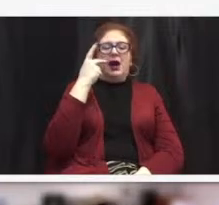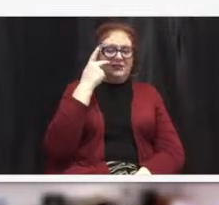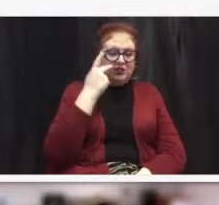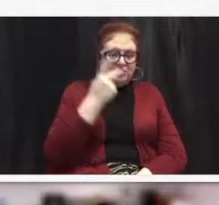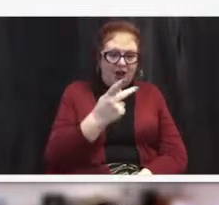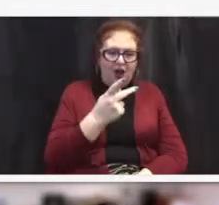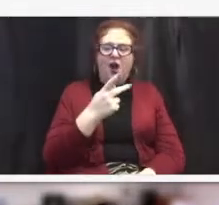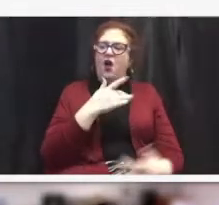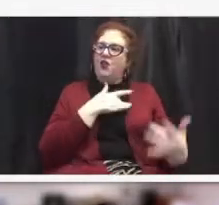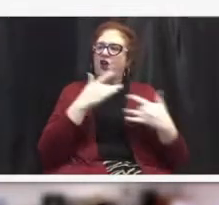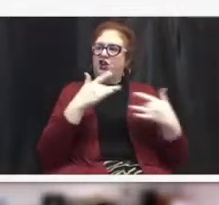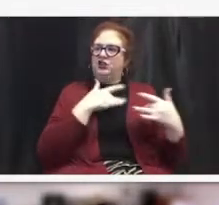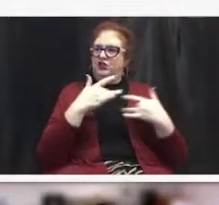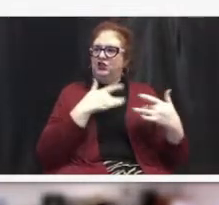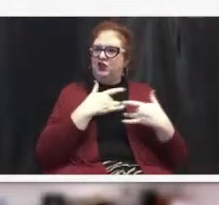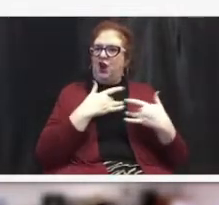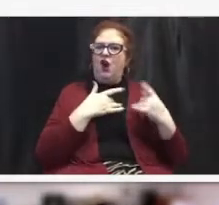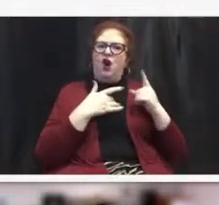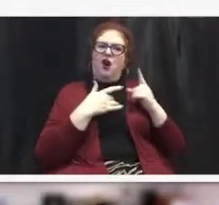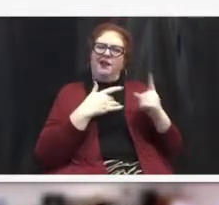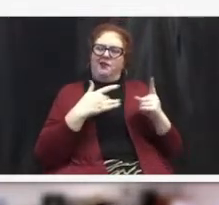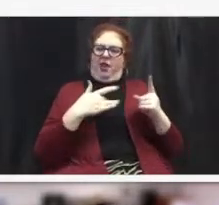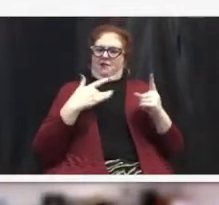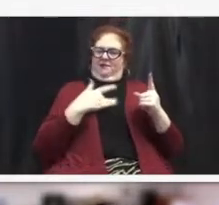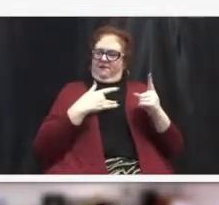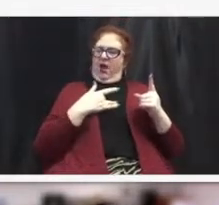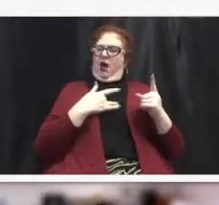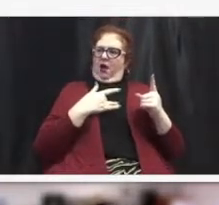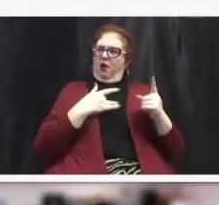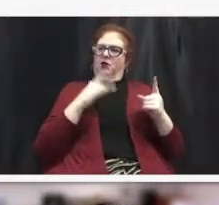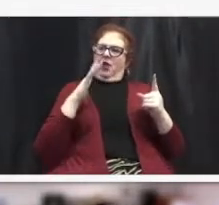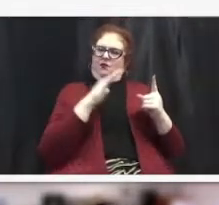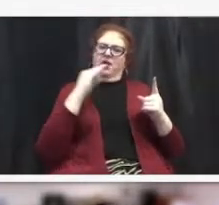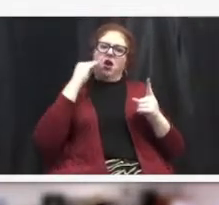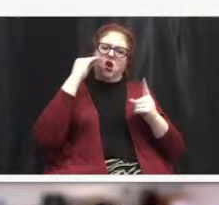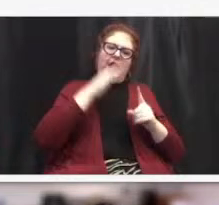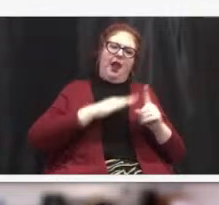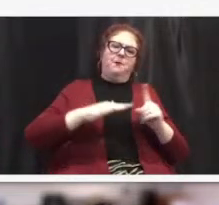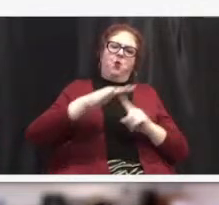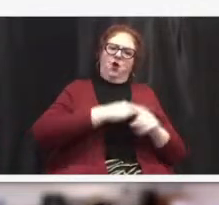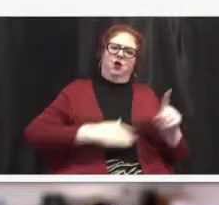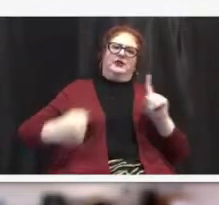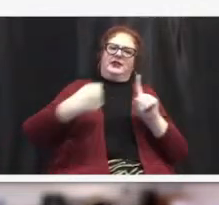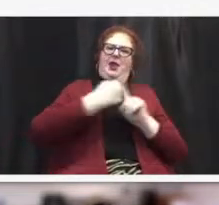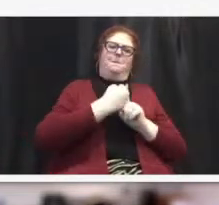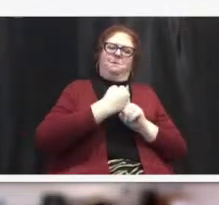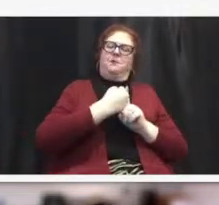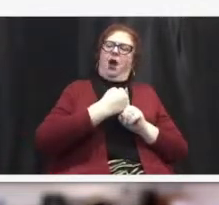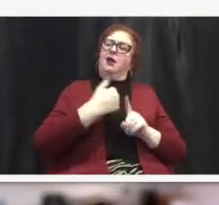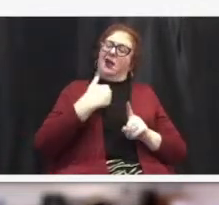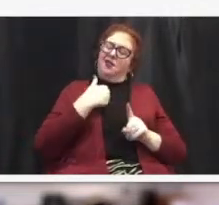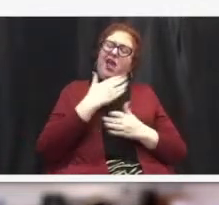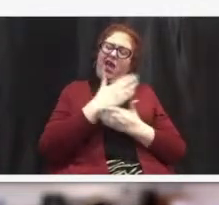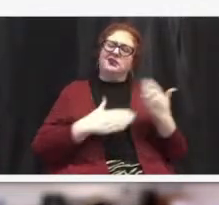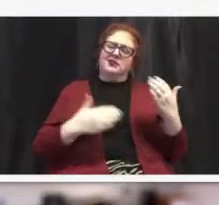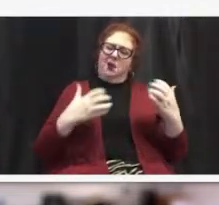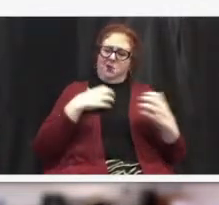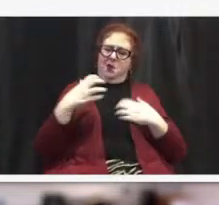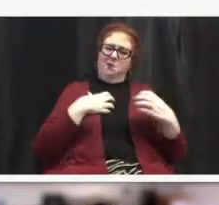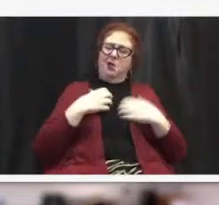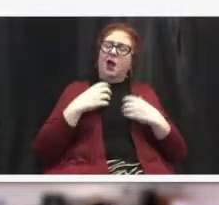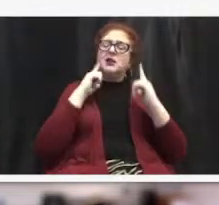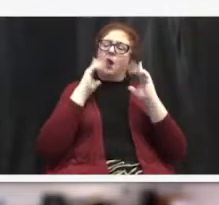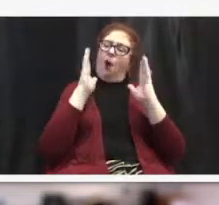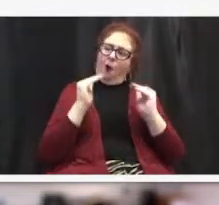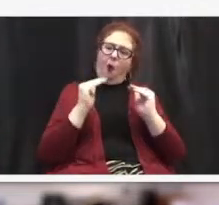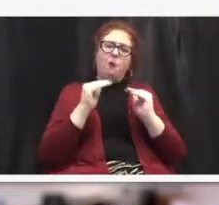the neighborhood felt like it was an impact toward them, and they did have some complaints, and hopefully that'll be resolved. But always